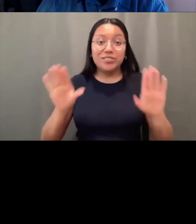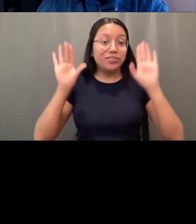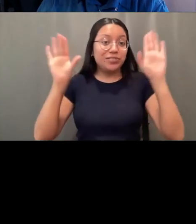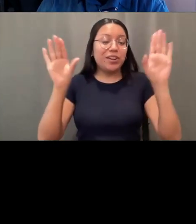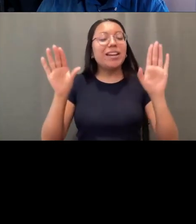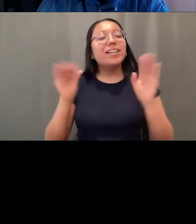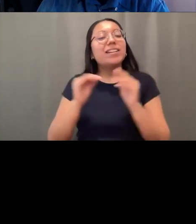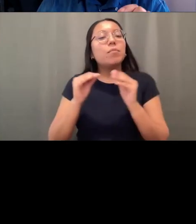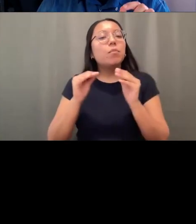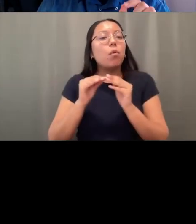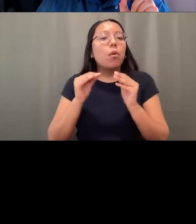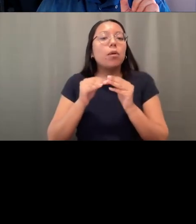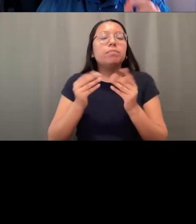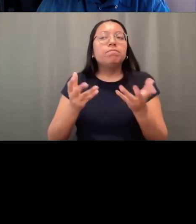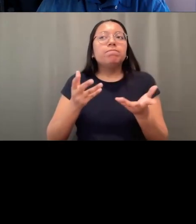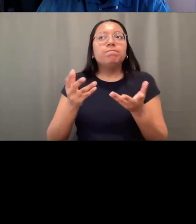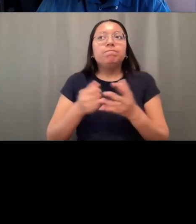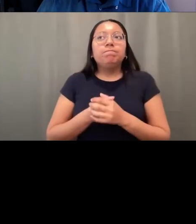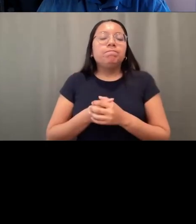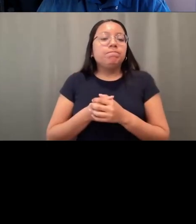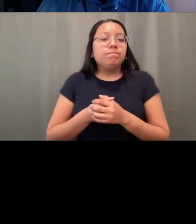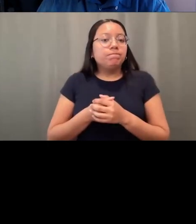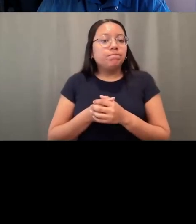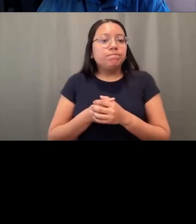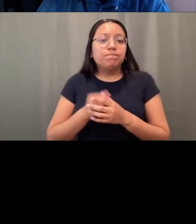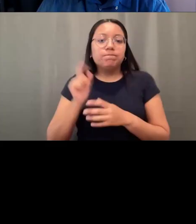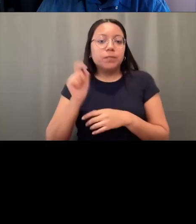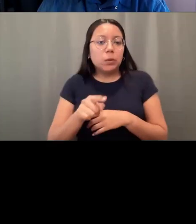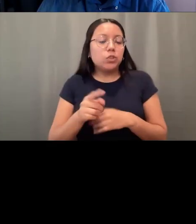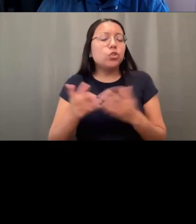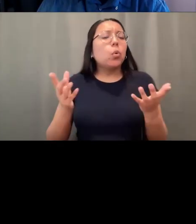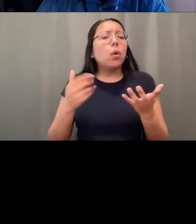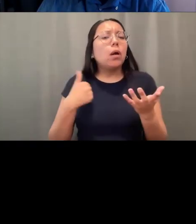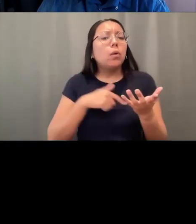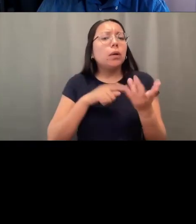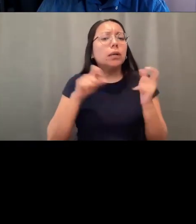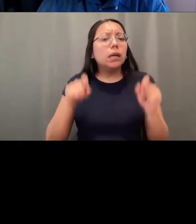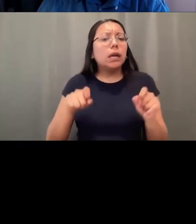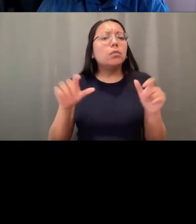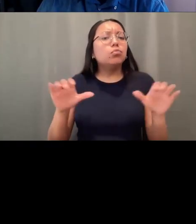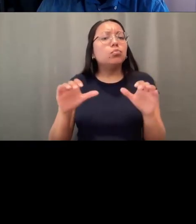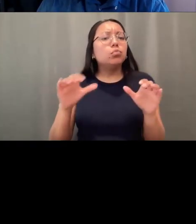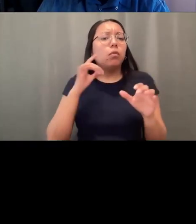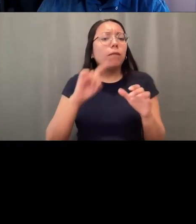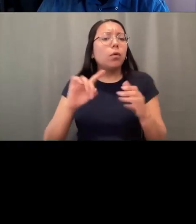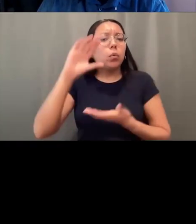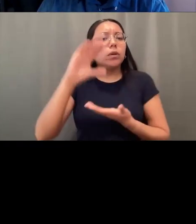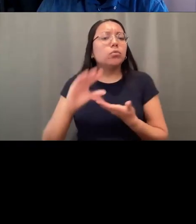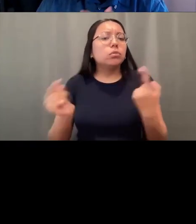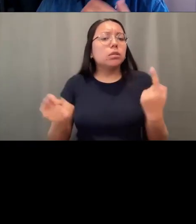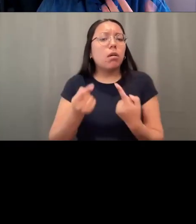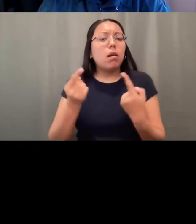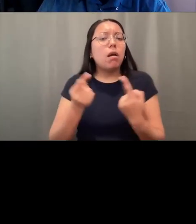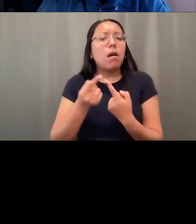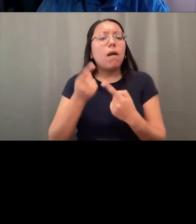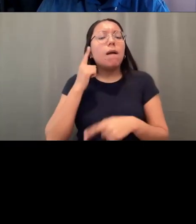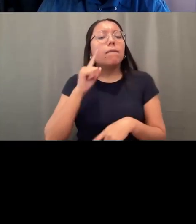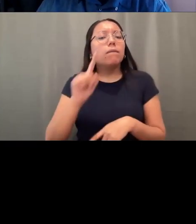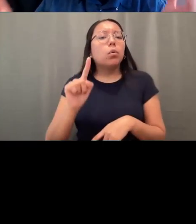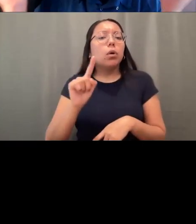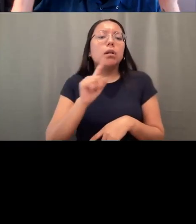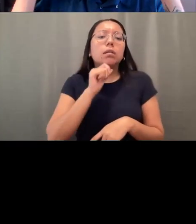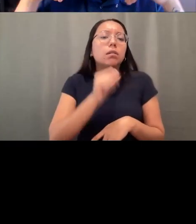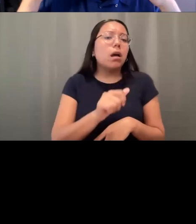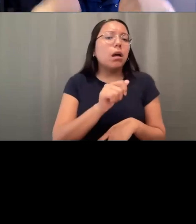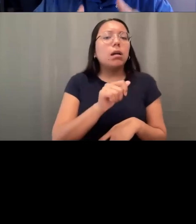bit more. So, what can we do to reduce harm from non-suicidal self-injury for trans and non-binary folks? What can we do